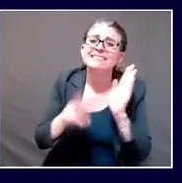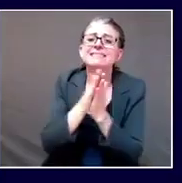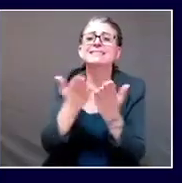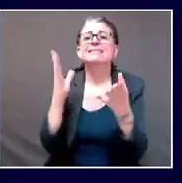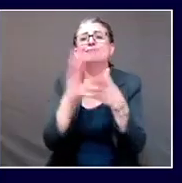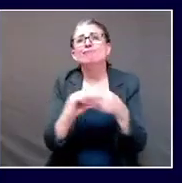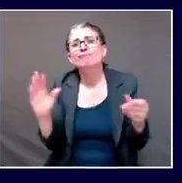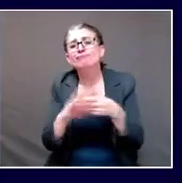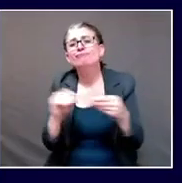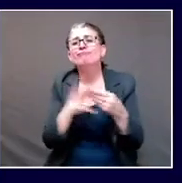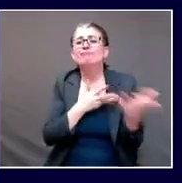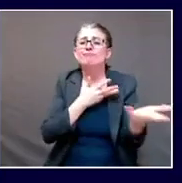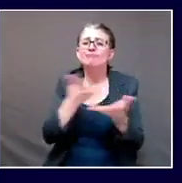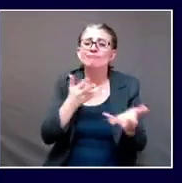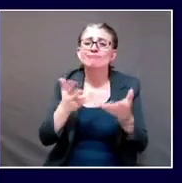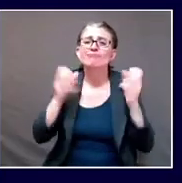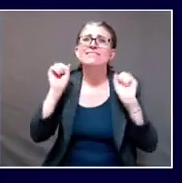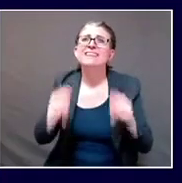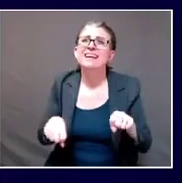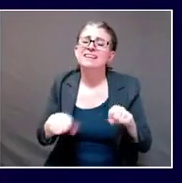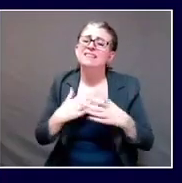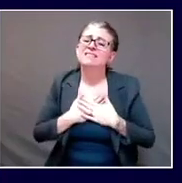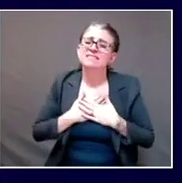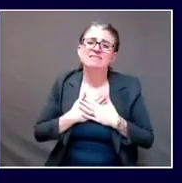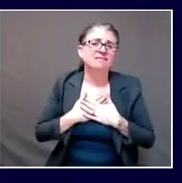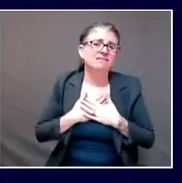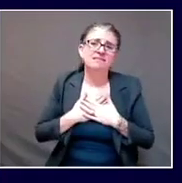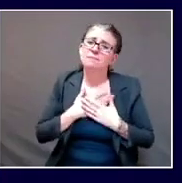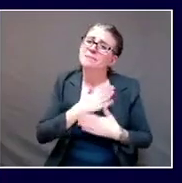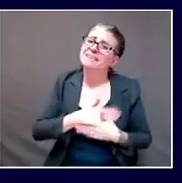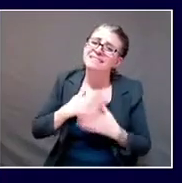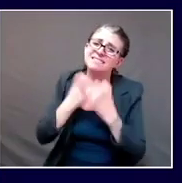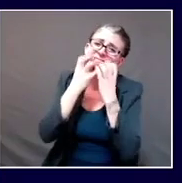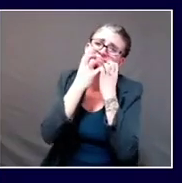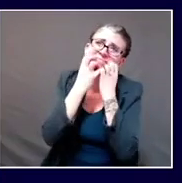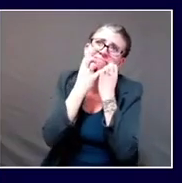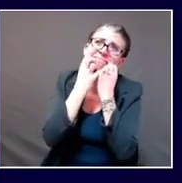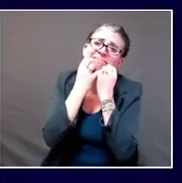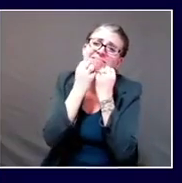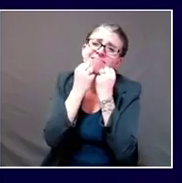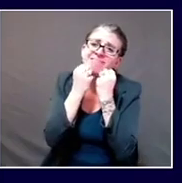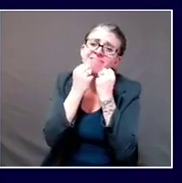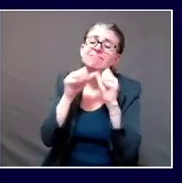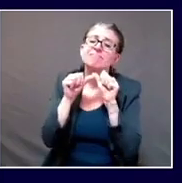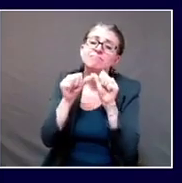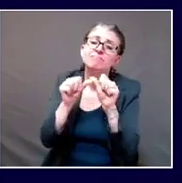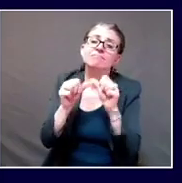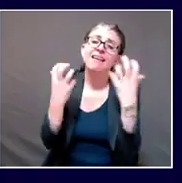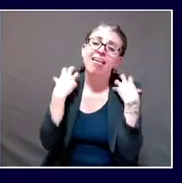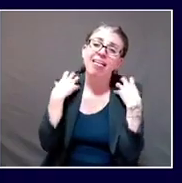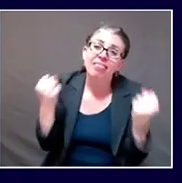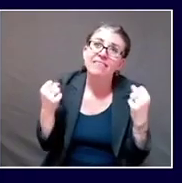stay healthy, keep Maine strong. Thank you. Thank you, everyone. Thank you for joining.